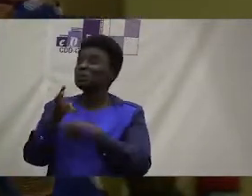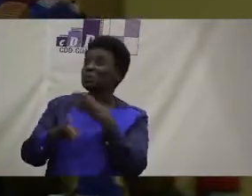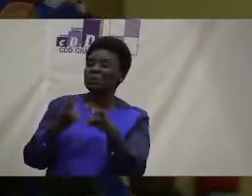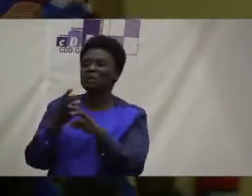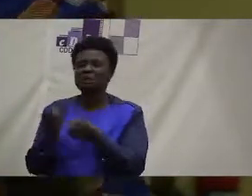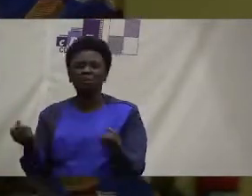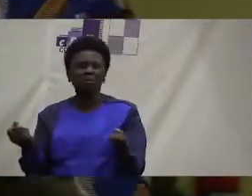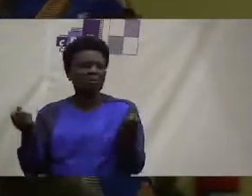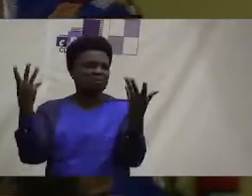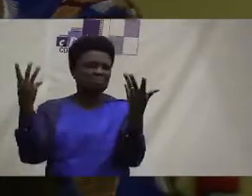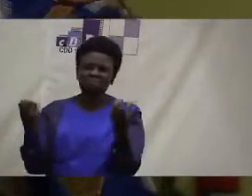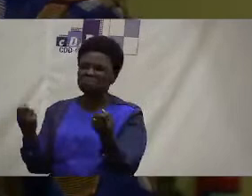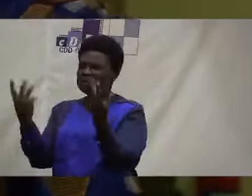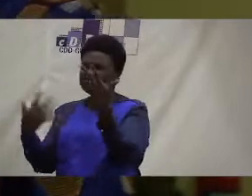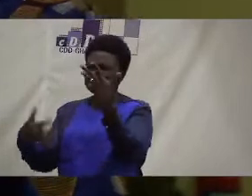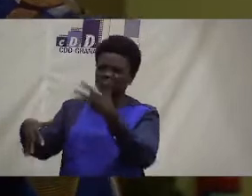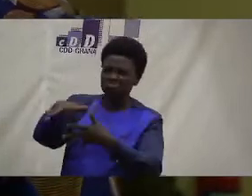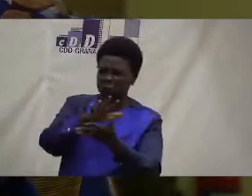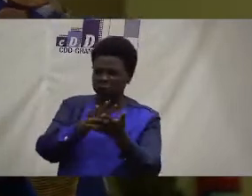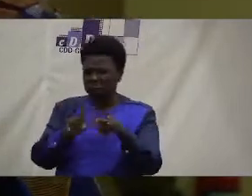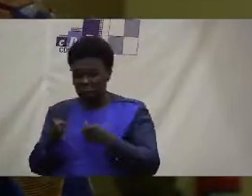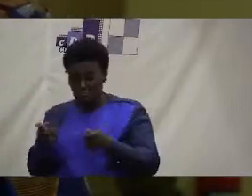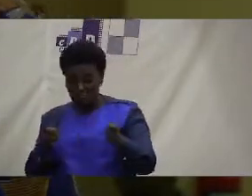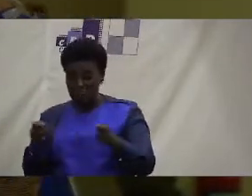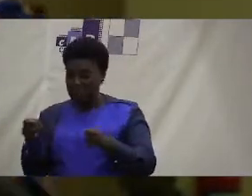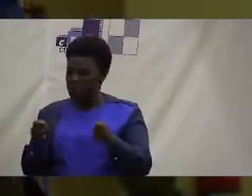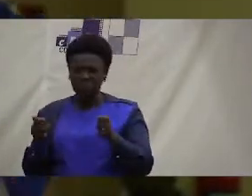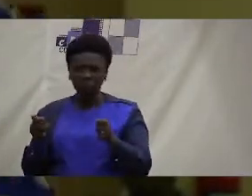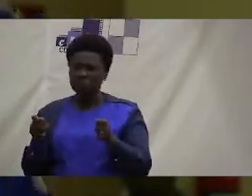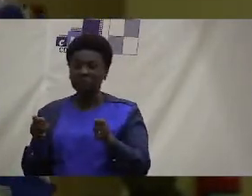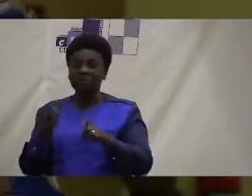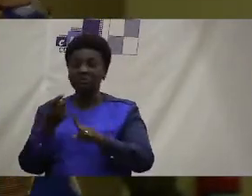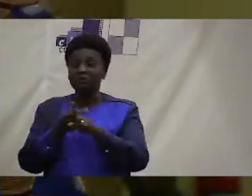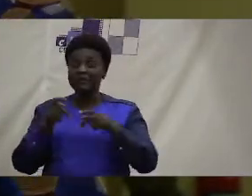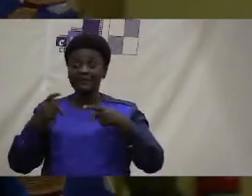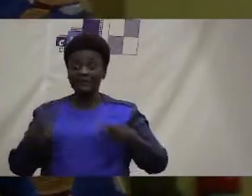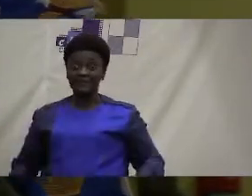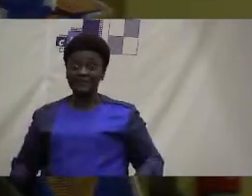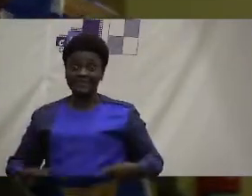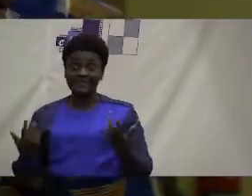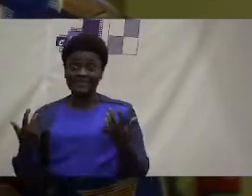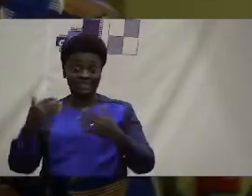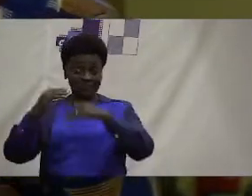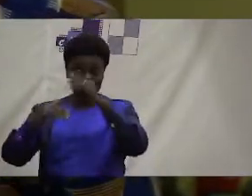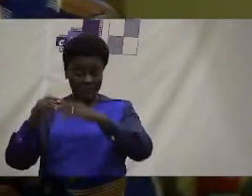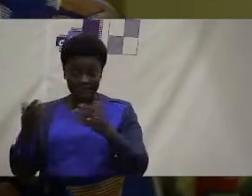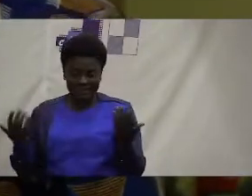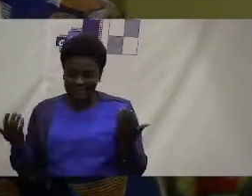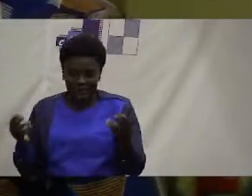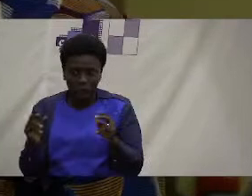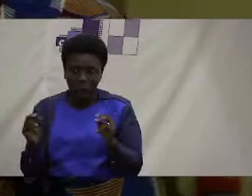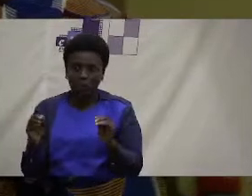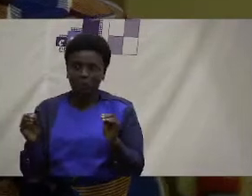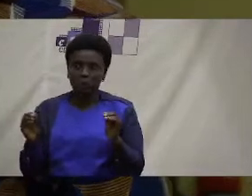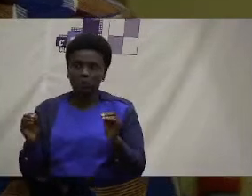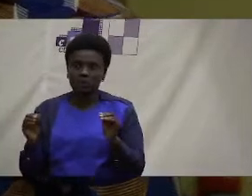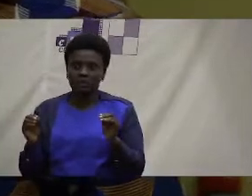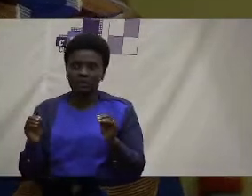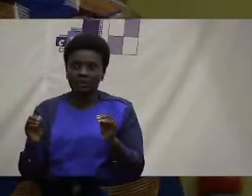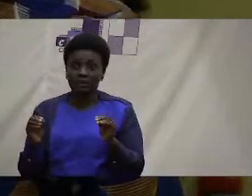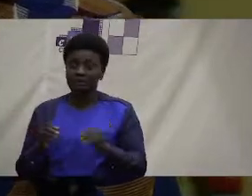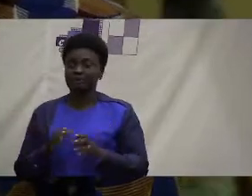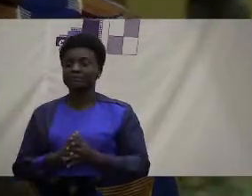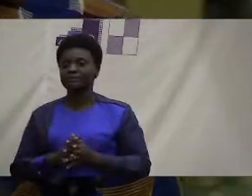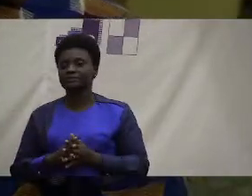are, you know, not controlled by our physical structures if we do not have the technology. By and